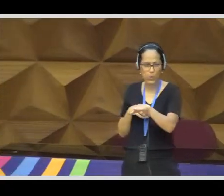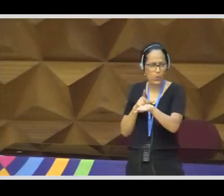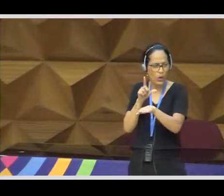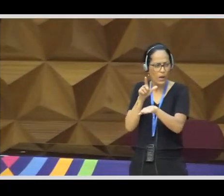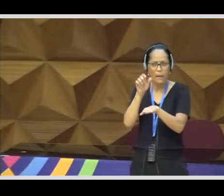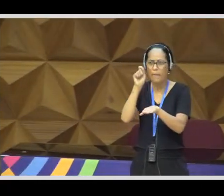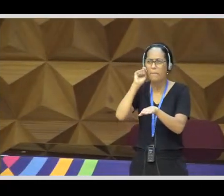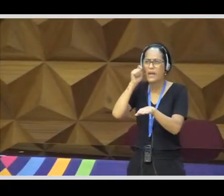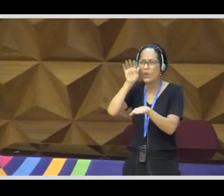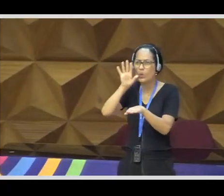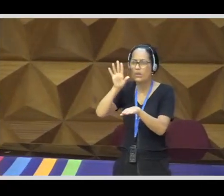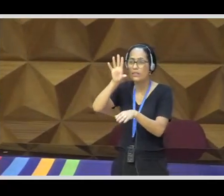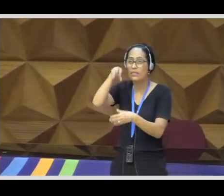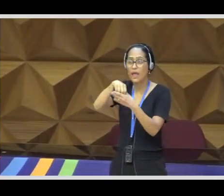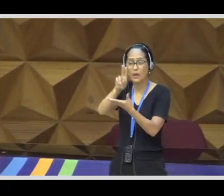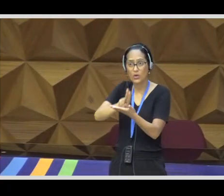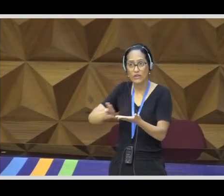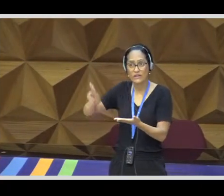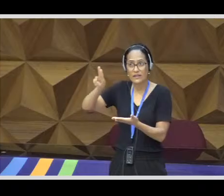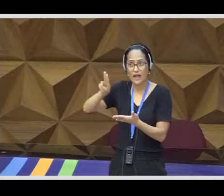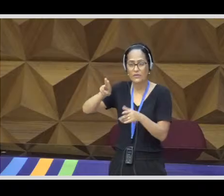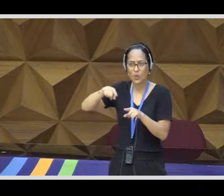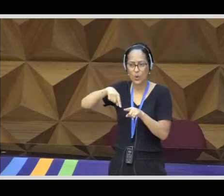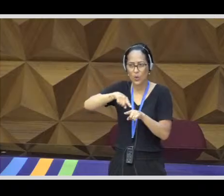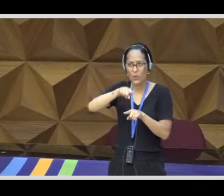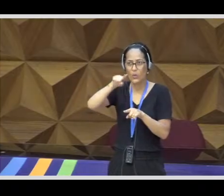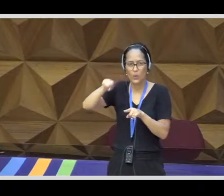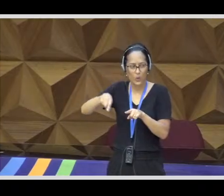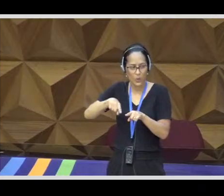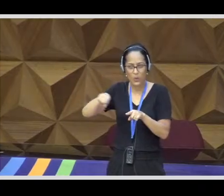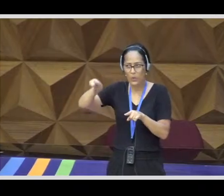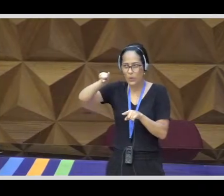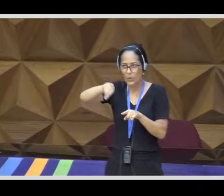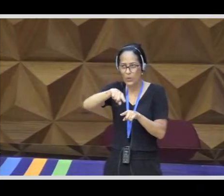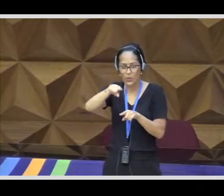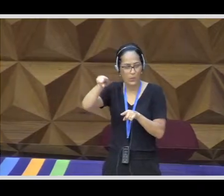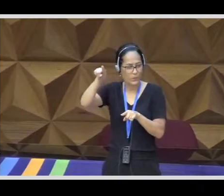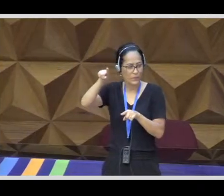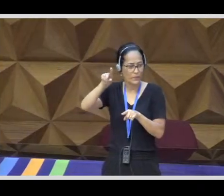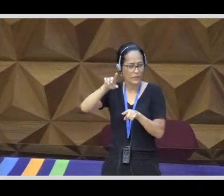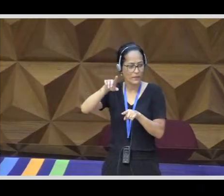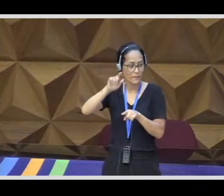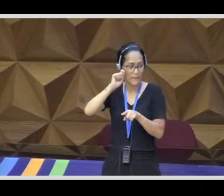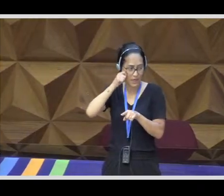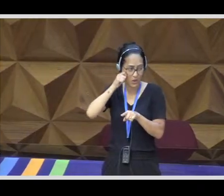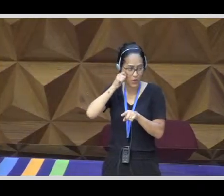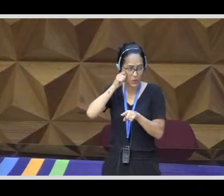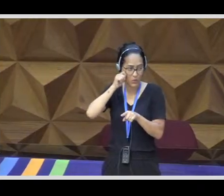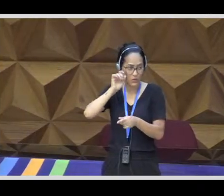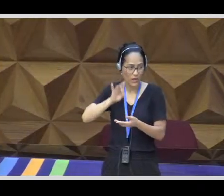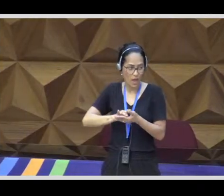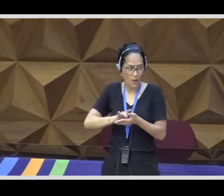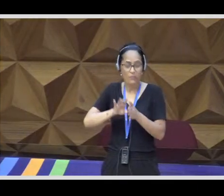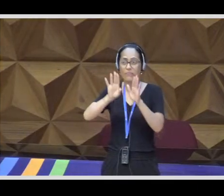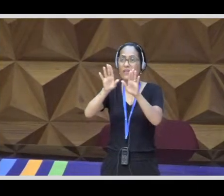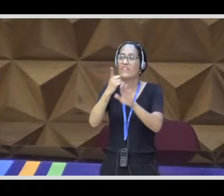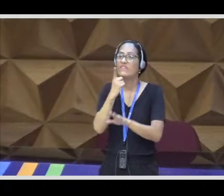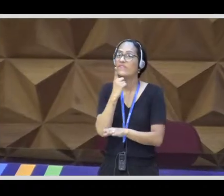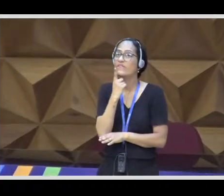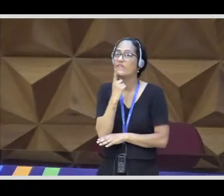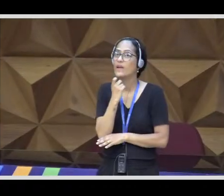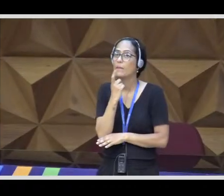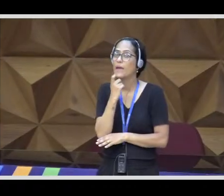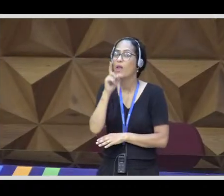that's the physical route they did. Then the red route is the route that they saw in the VR